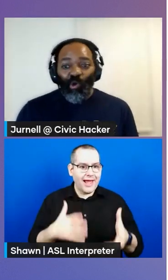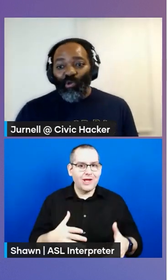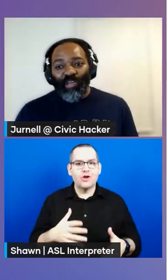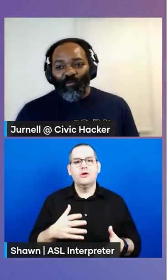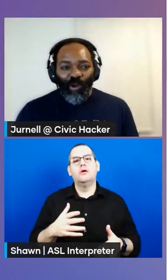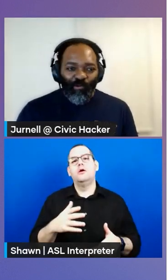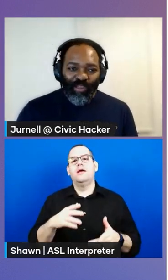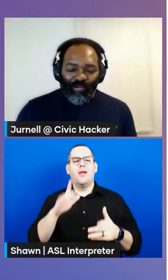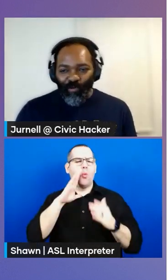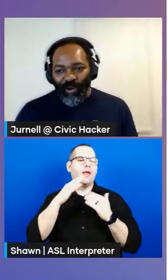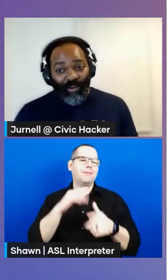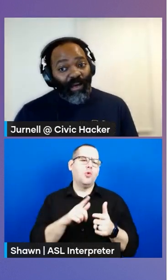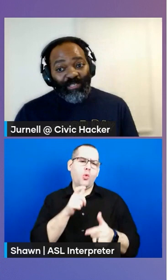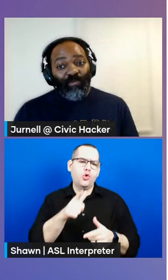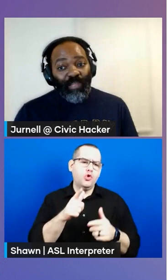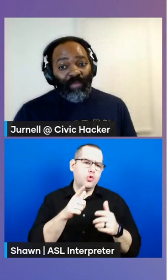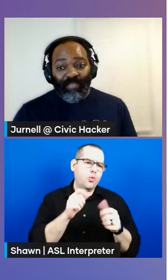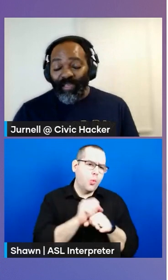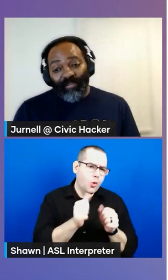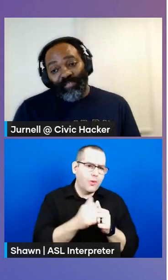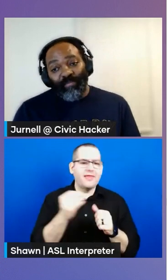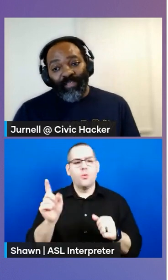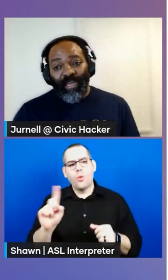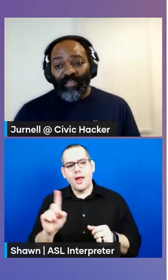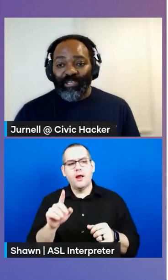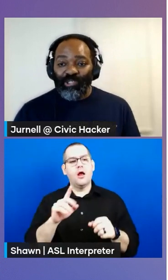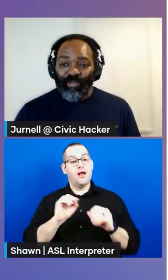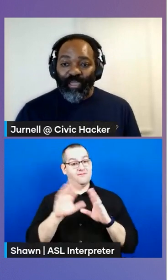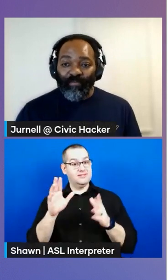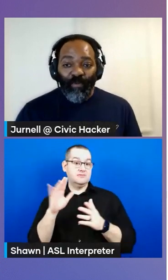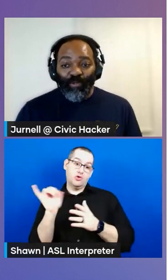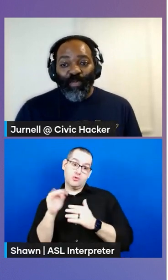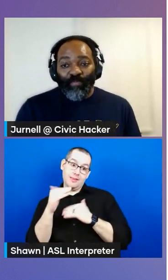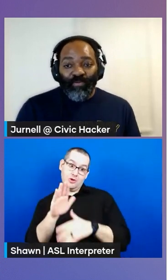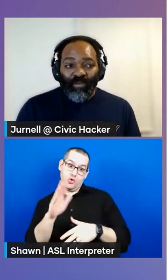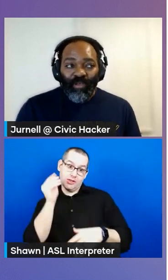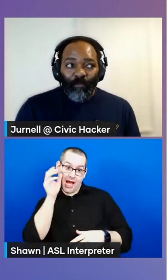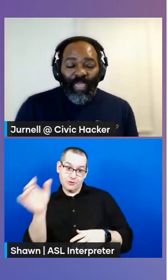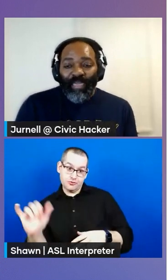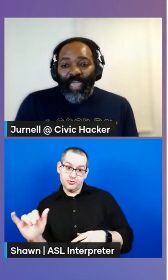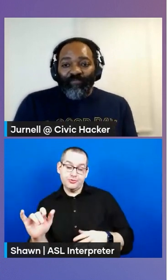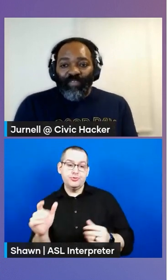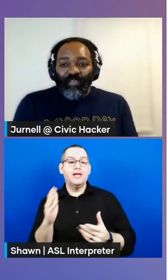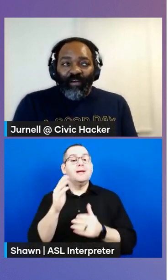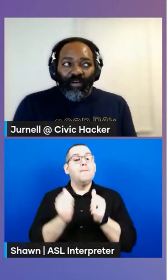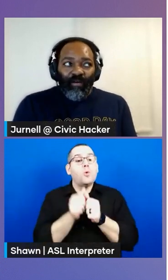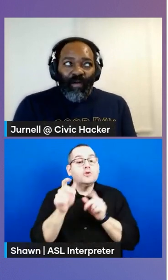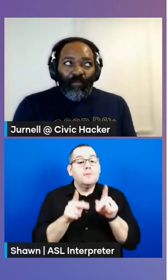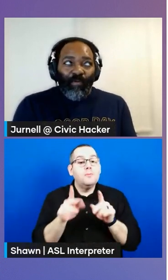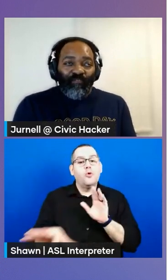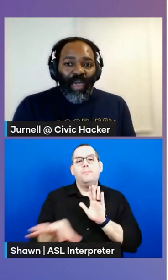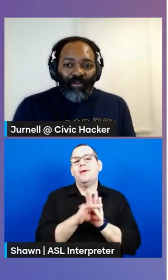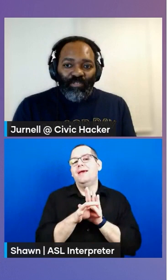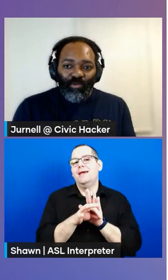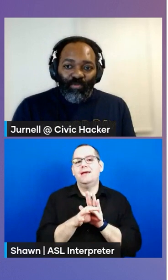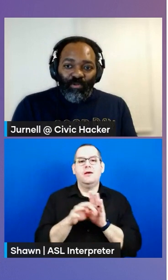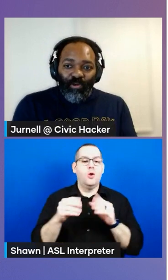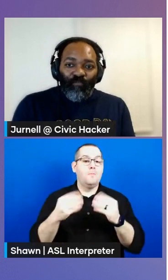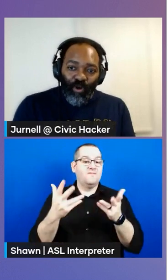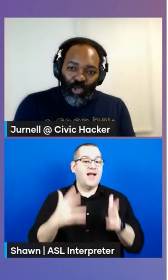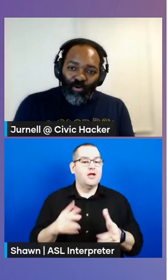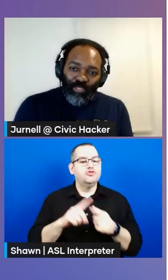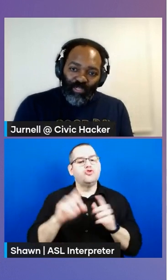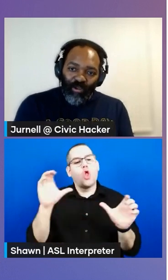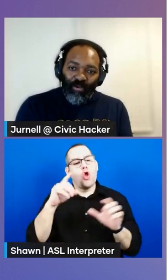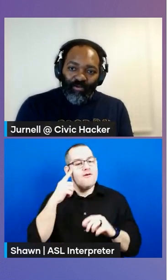limit who you can work with and where, and also limit some of the knowledge that you gain. Most people pick a provider to look